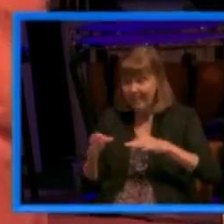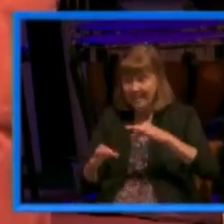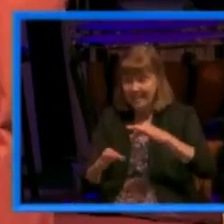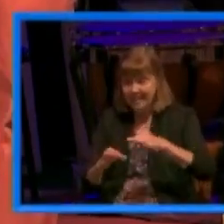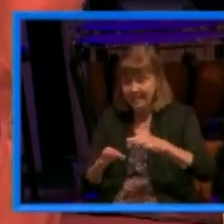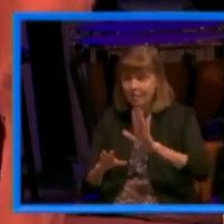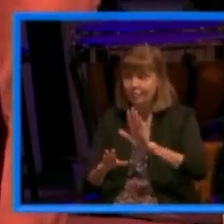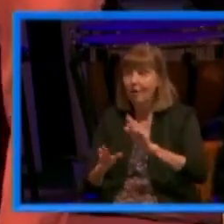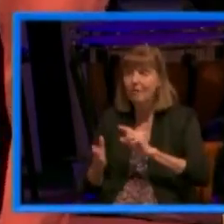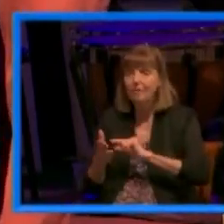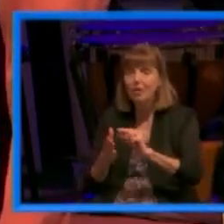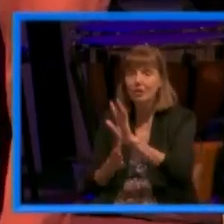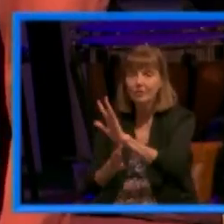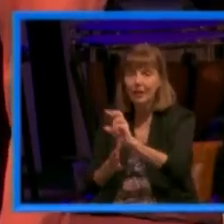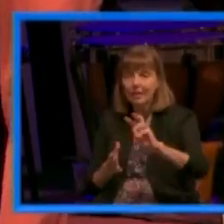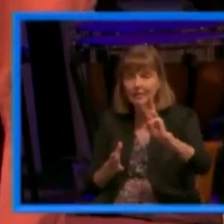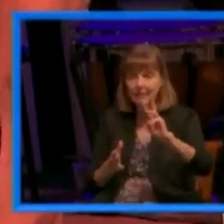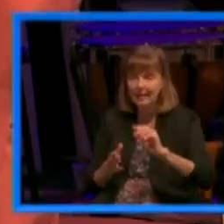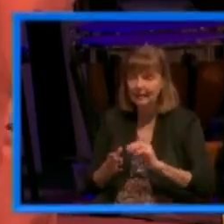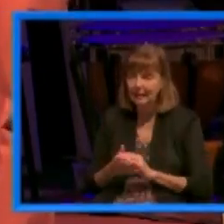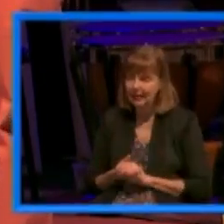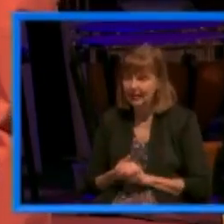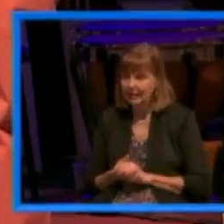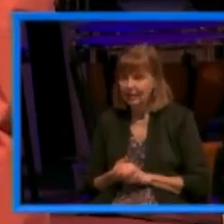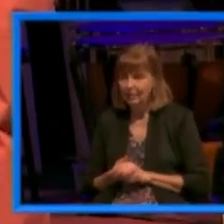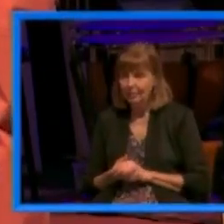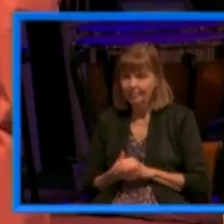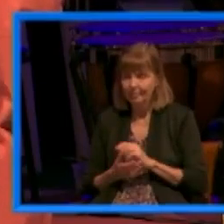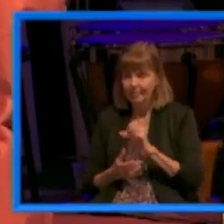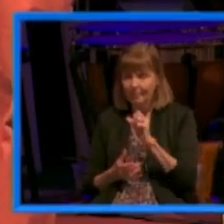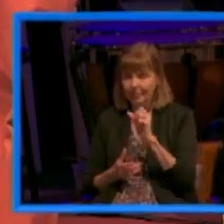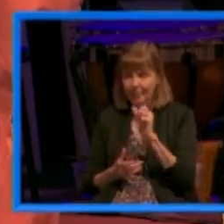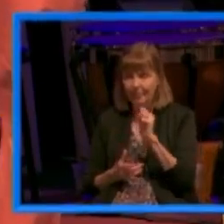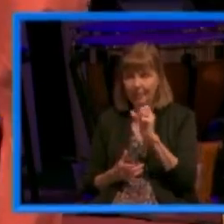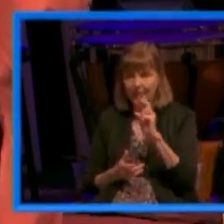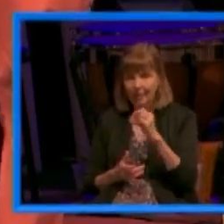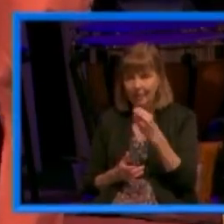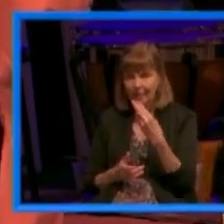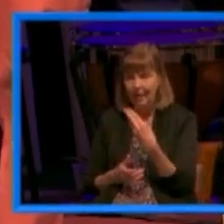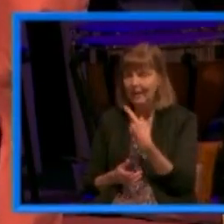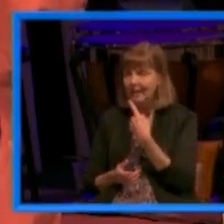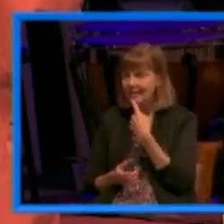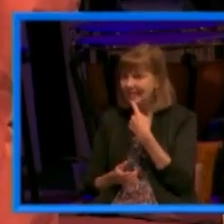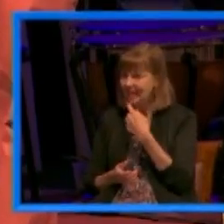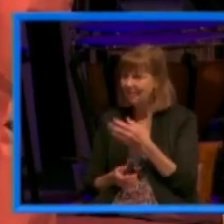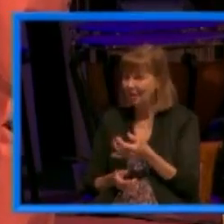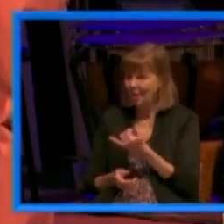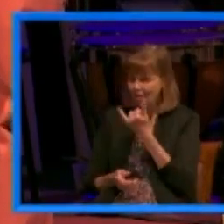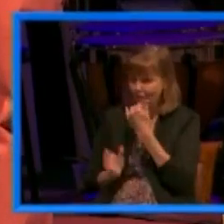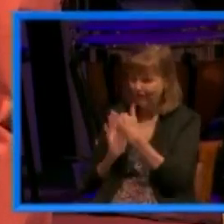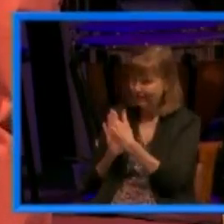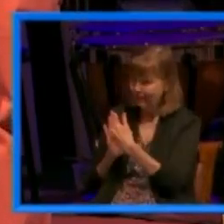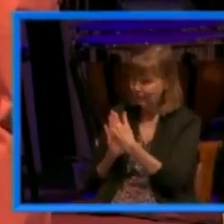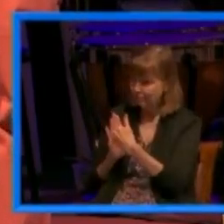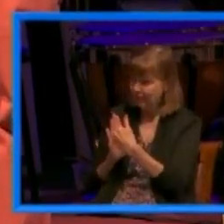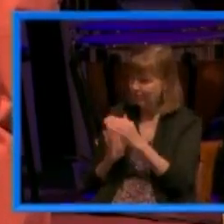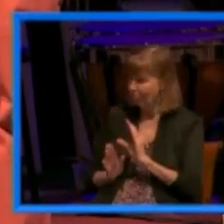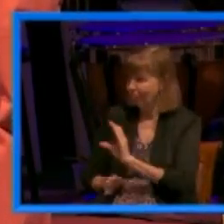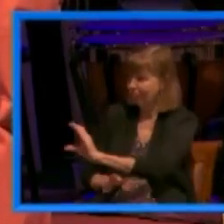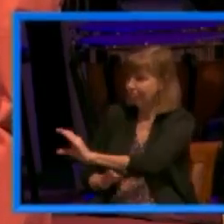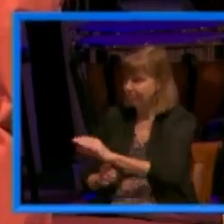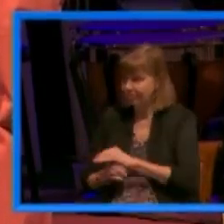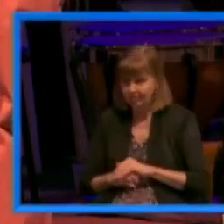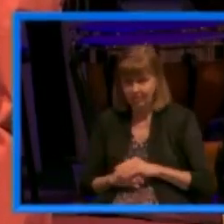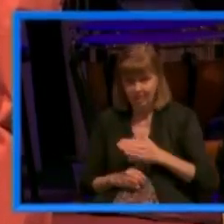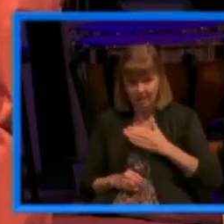6. It says in verse 5 and 6, "And Sarah said to Abram, 'May the wrong done to me on you that I gave you my servant embrace.' And when